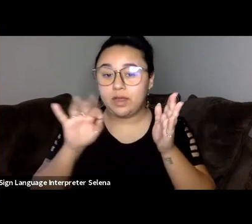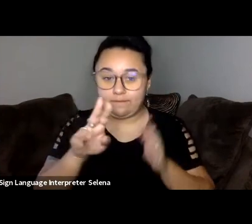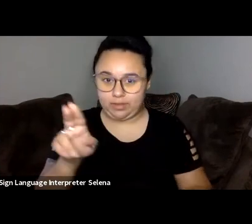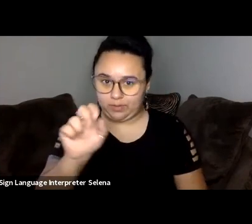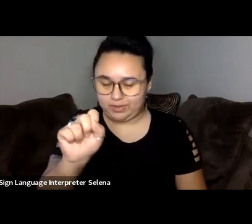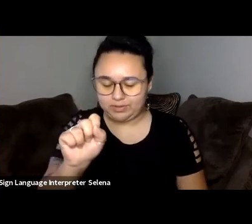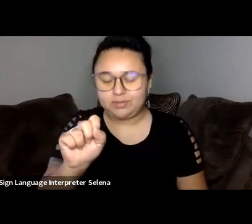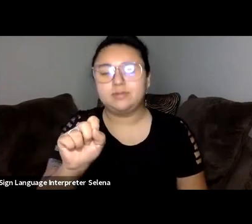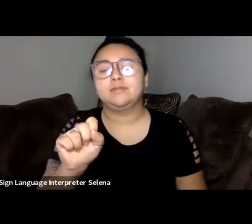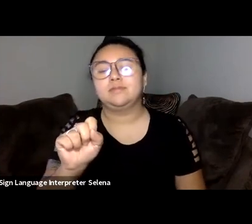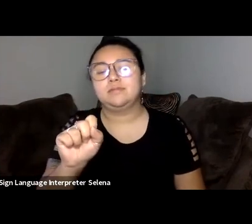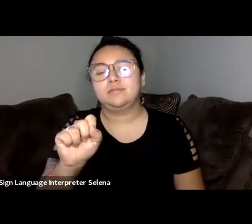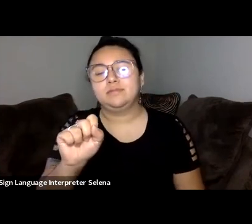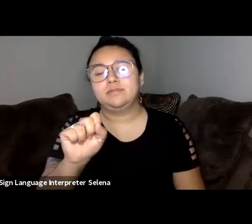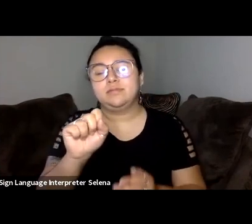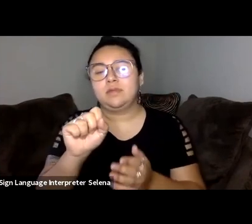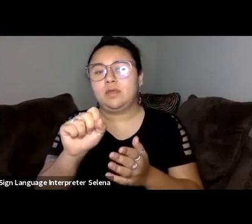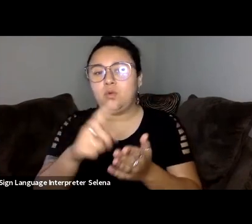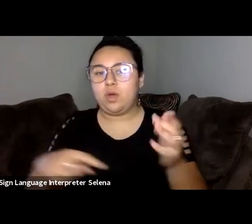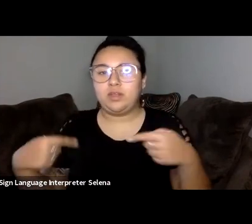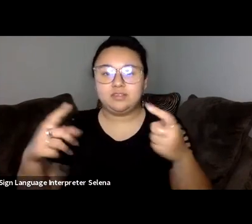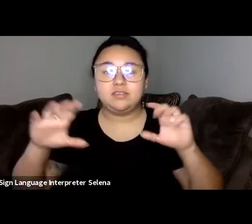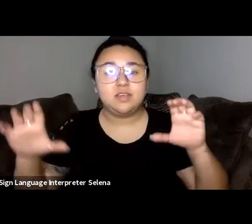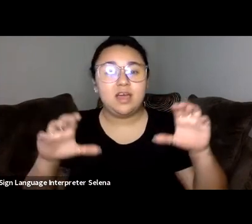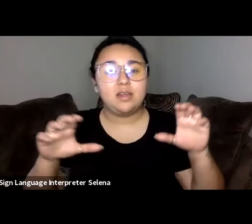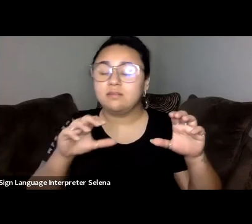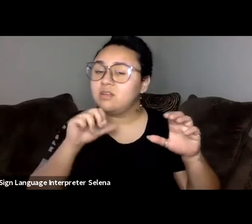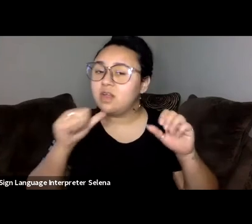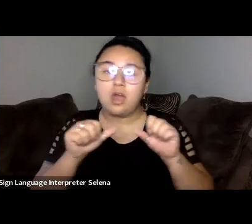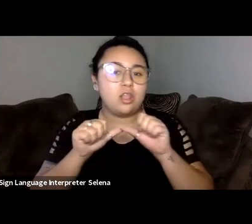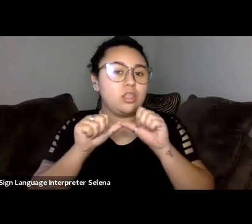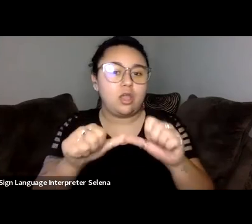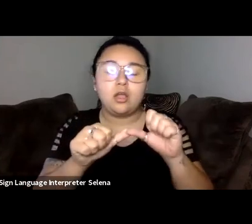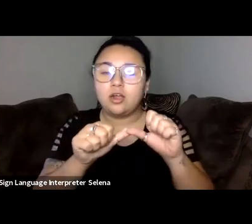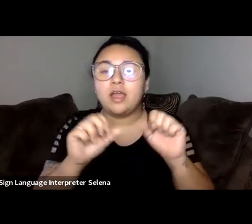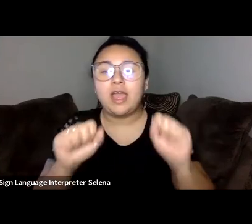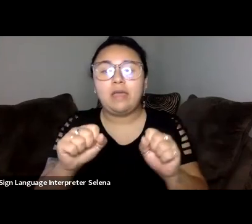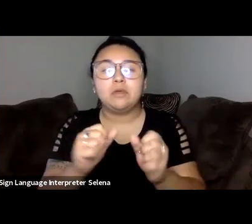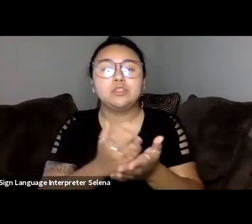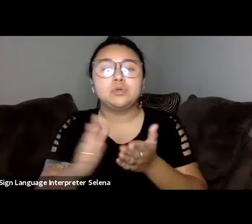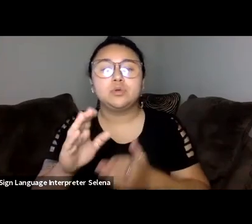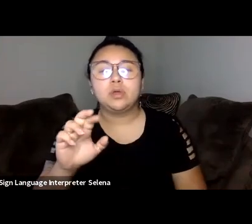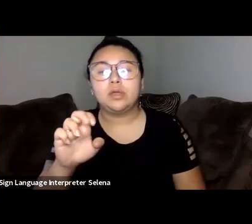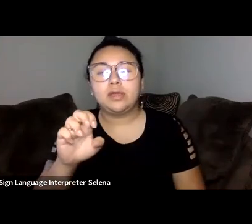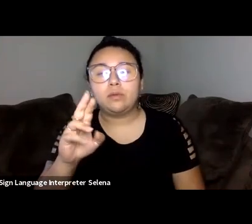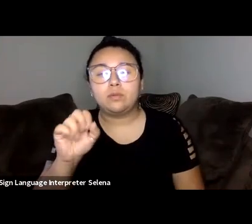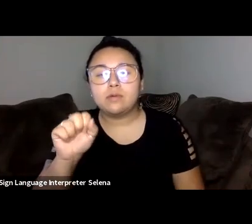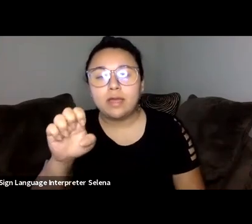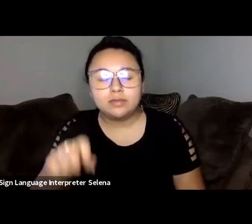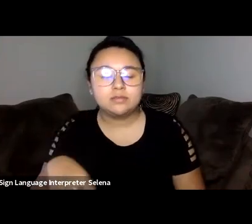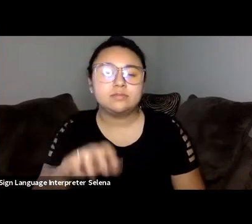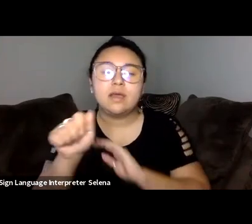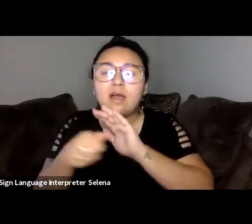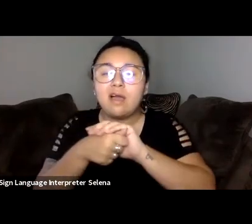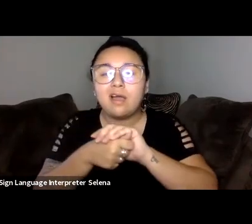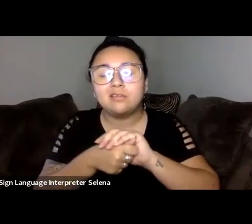United States and what the United States has done are no longer able to erase or hide or